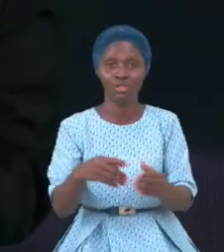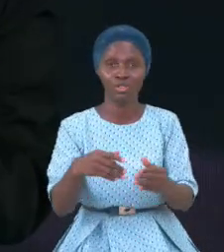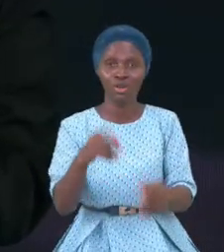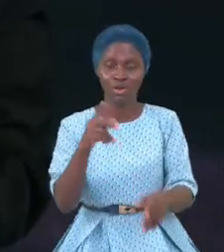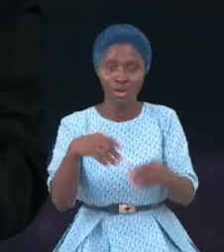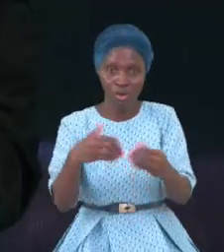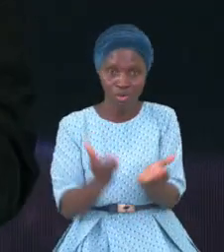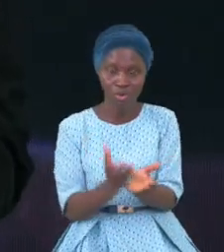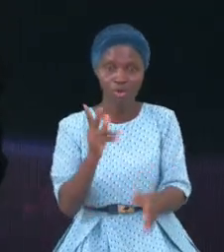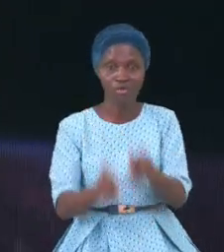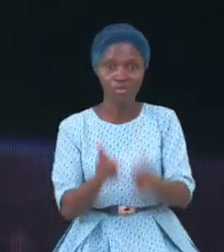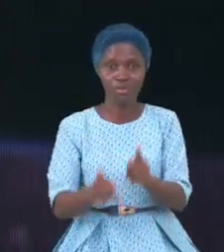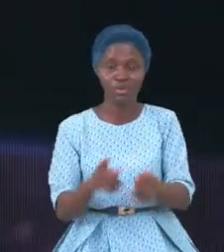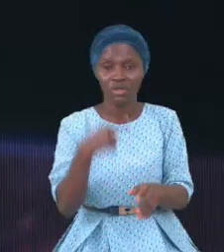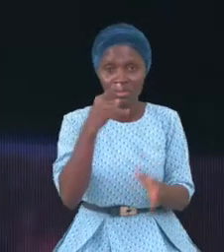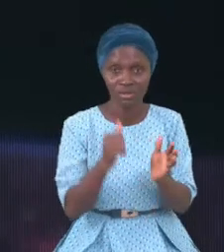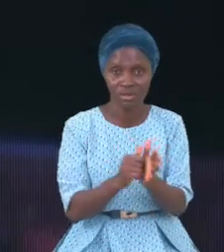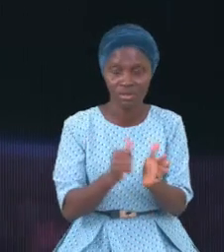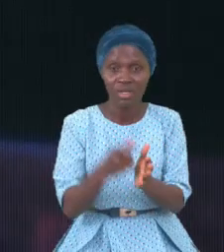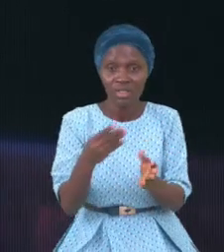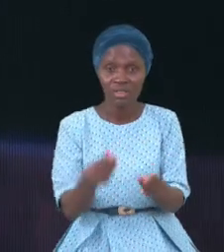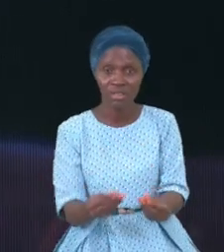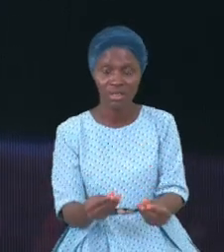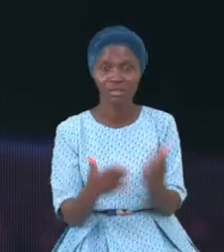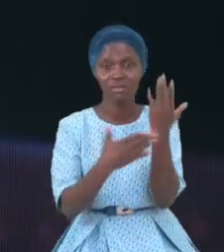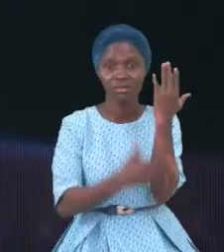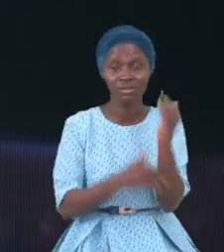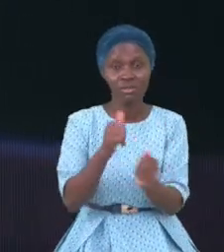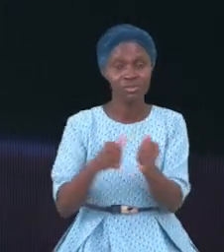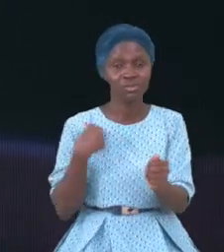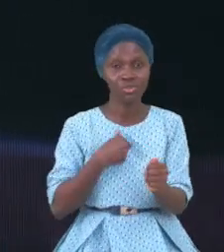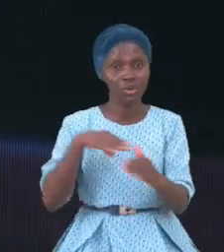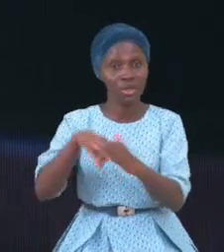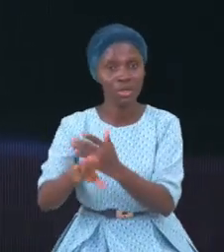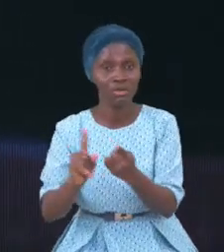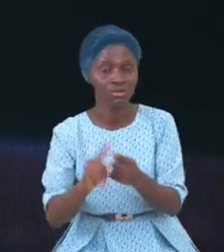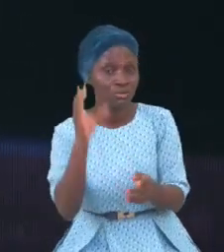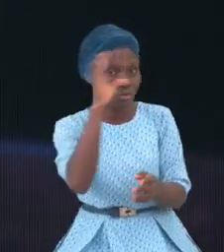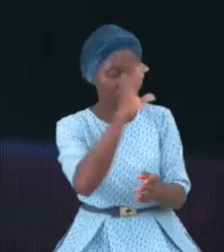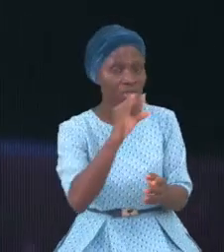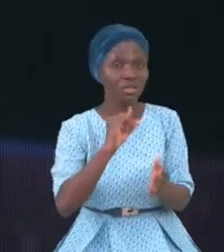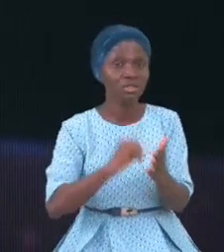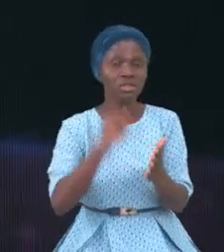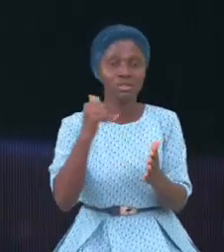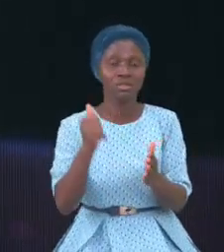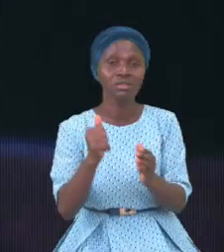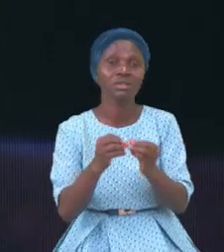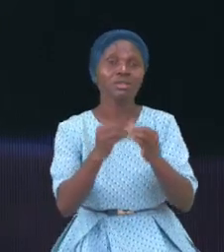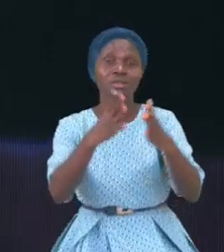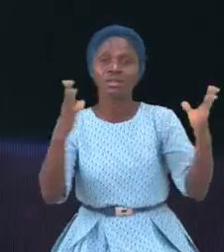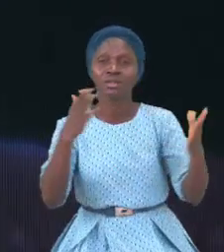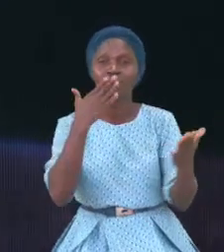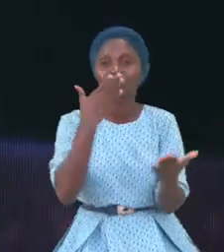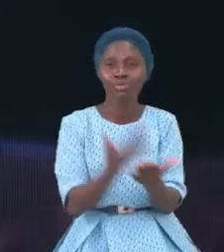the land which we pass through to search is an exceedingly good